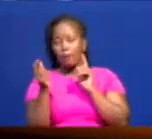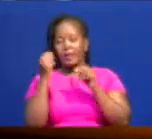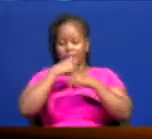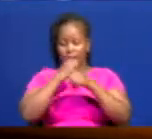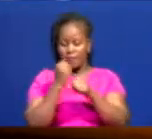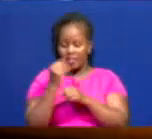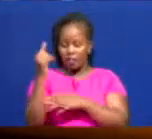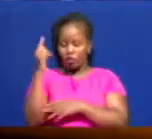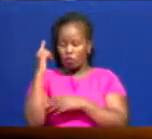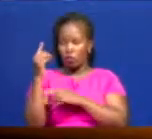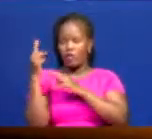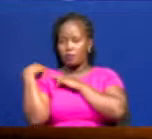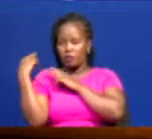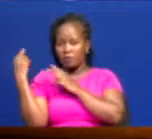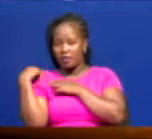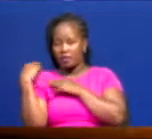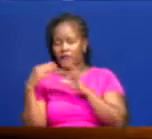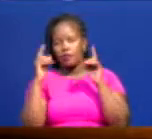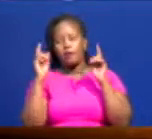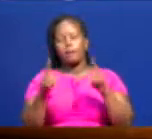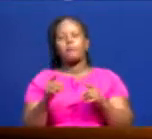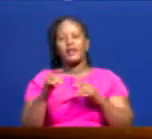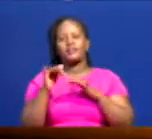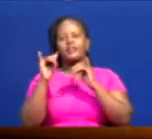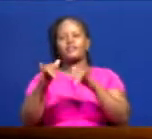Parliament must start as a bill.